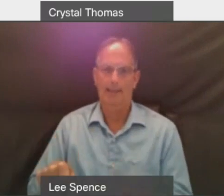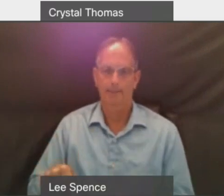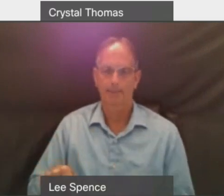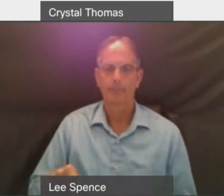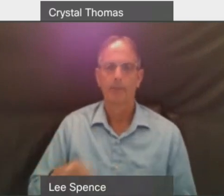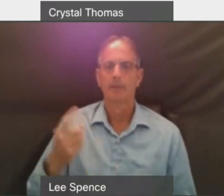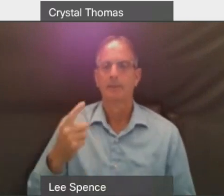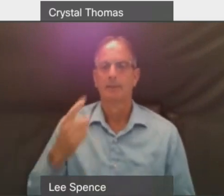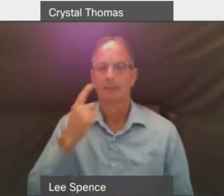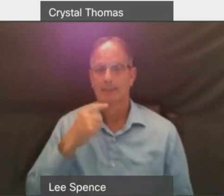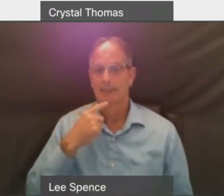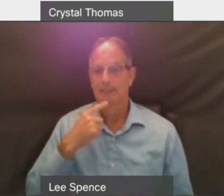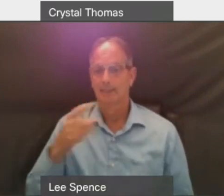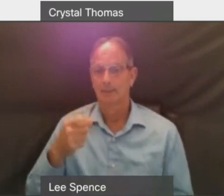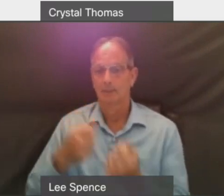Someone just seconding